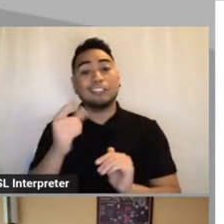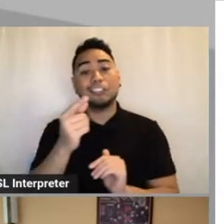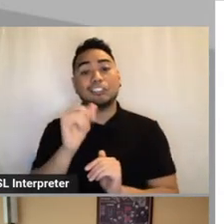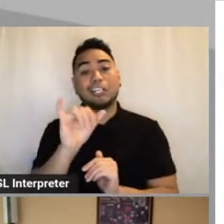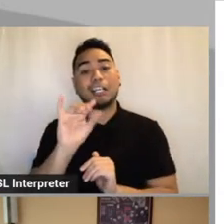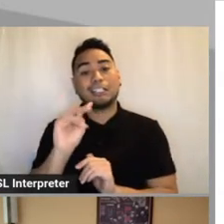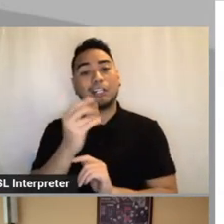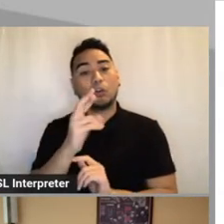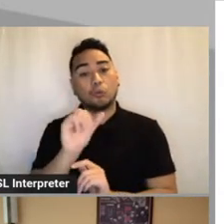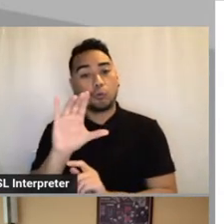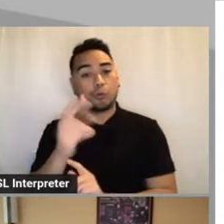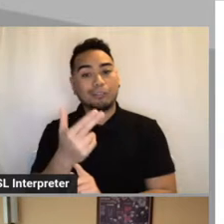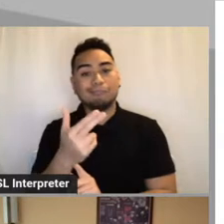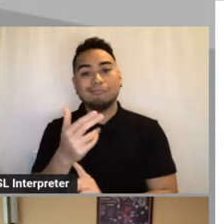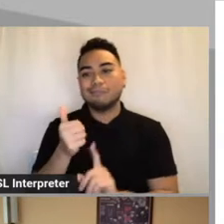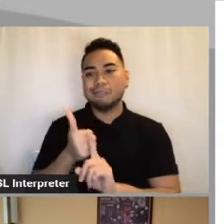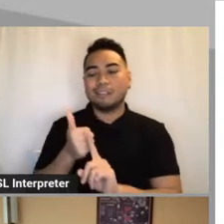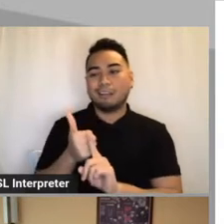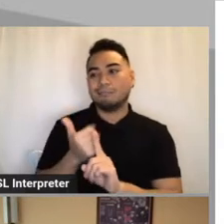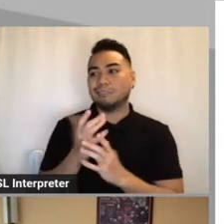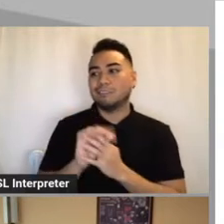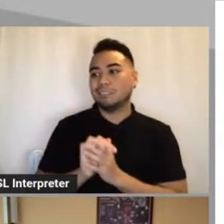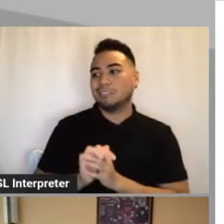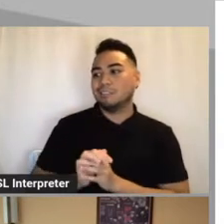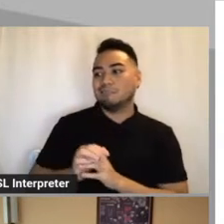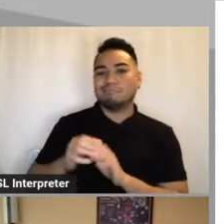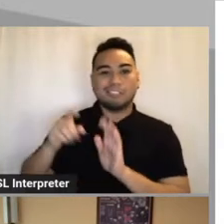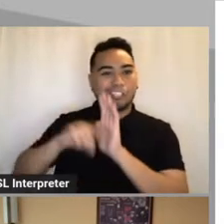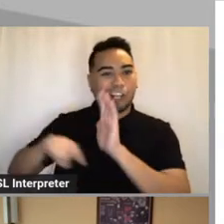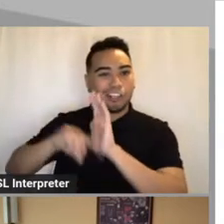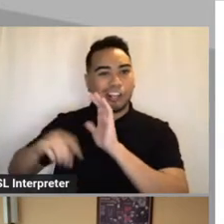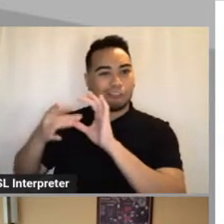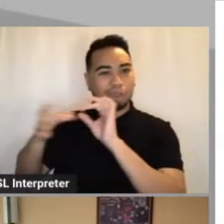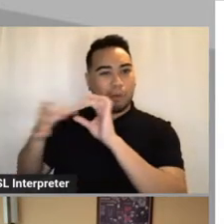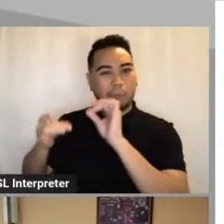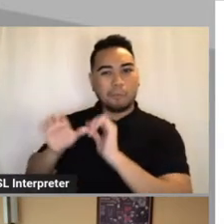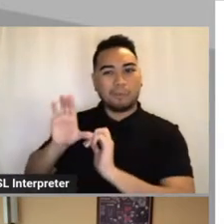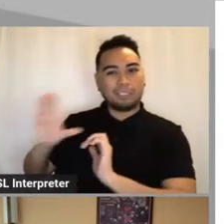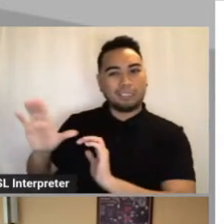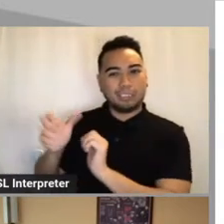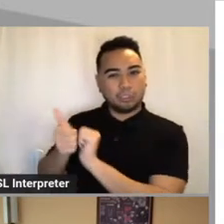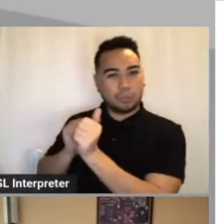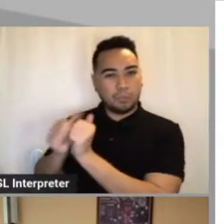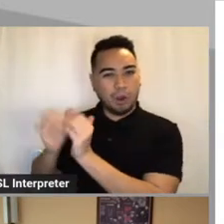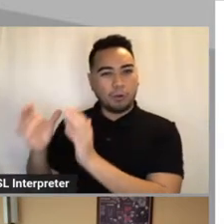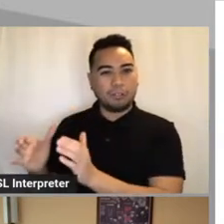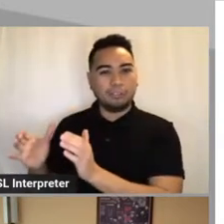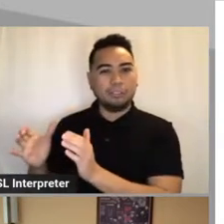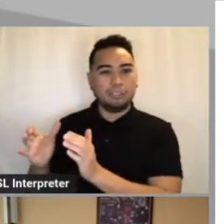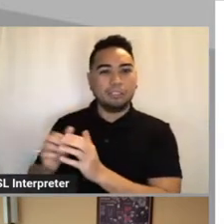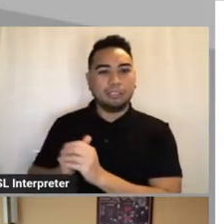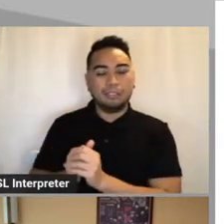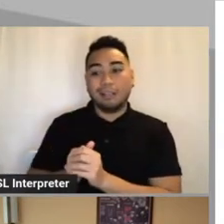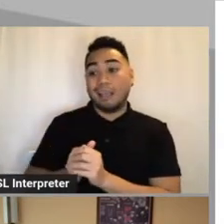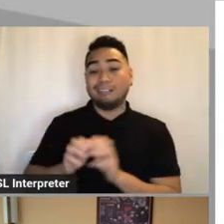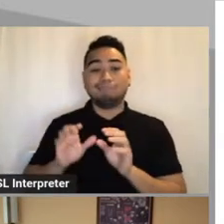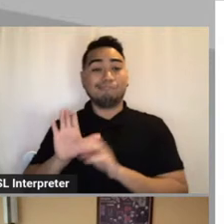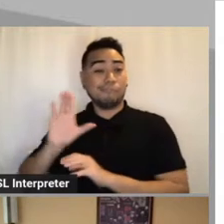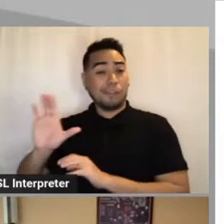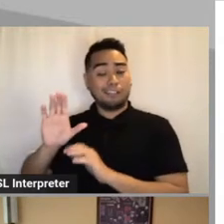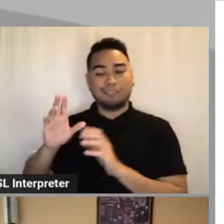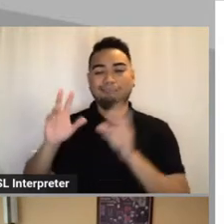calling all of his opponents illegitimate and corrupt, and his contract with America.